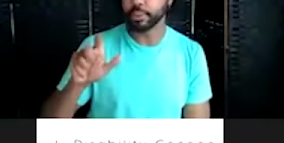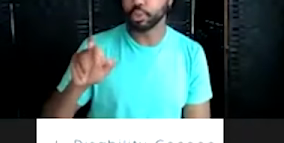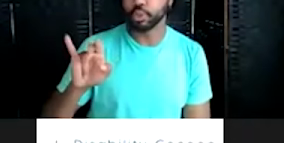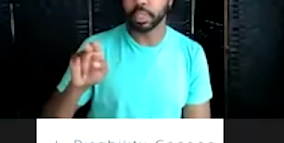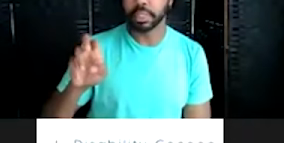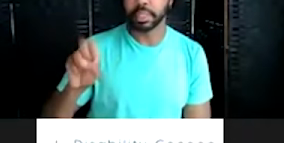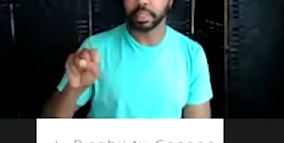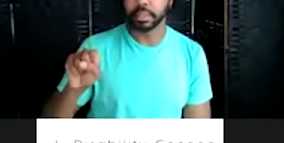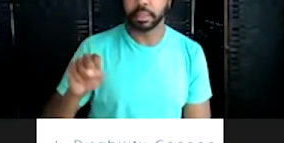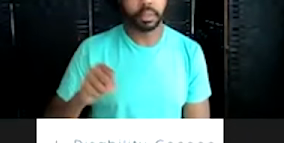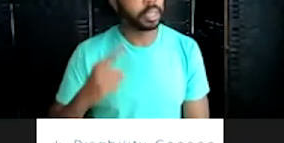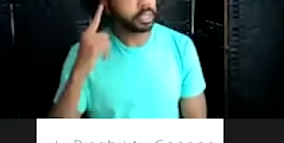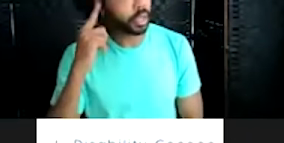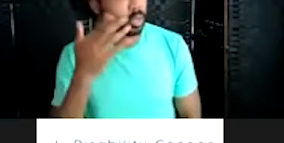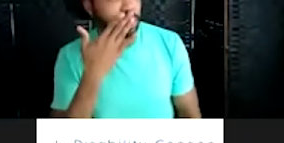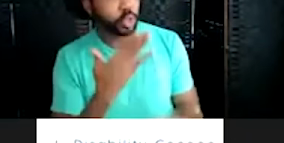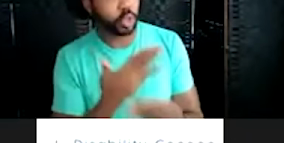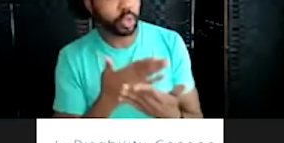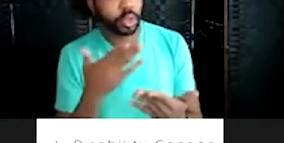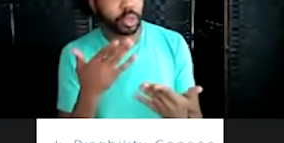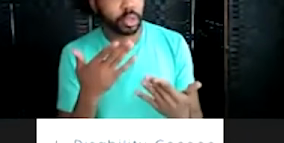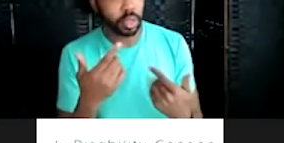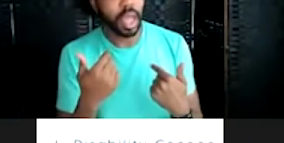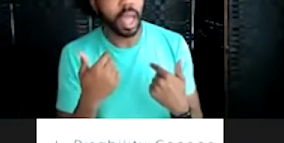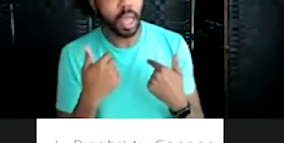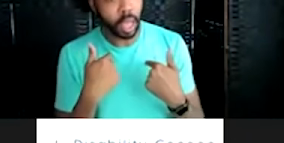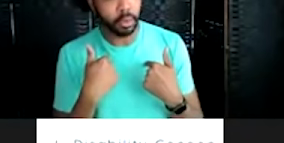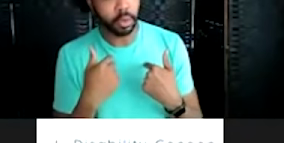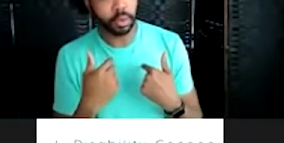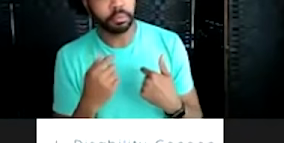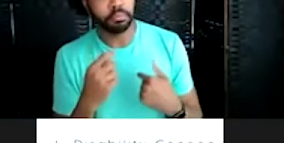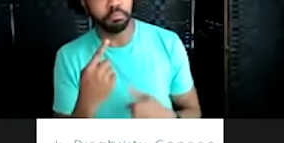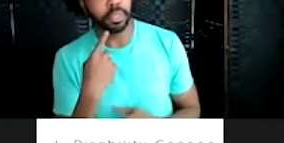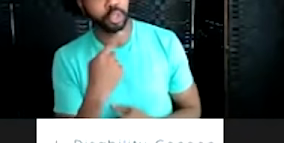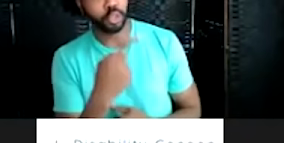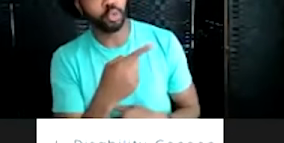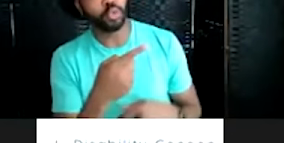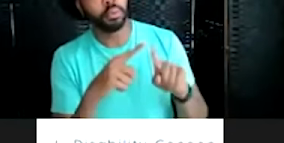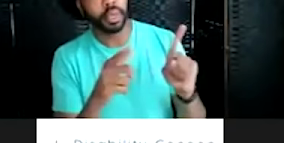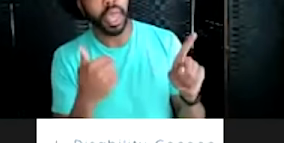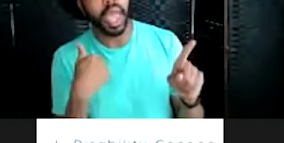Sounds good. Though I shall miss you immensely, I will hold down the fort in your absence.